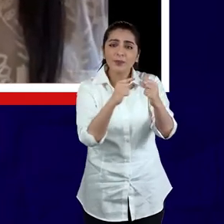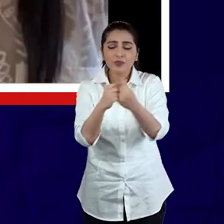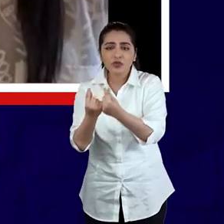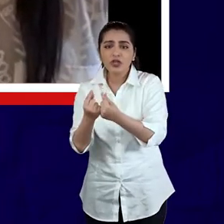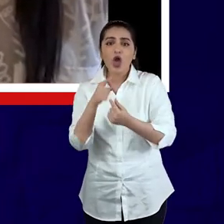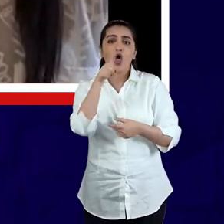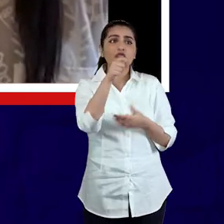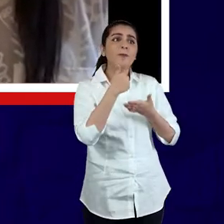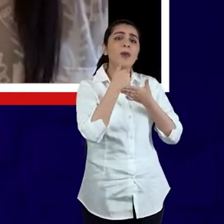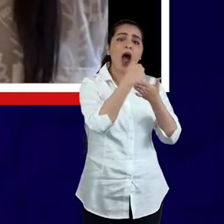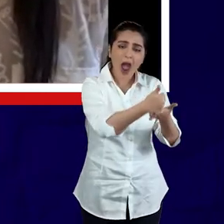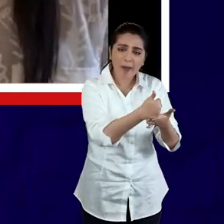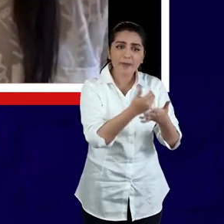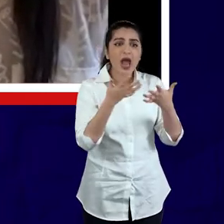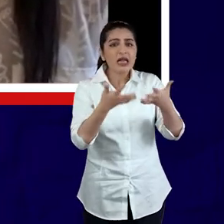them